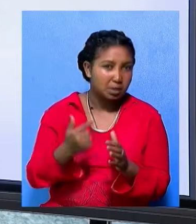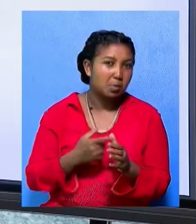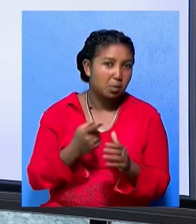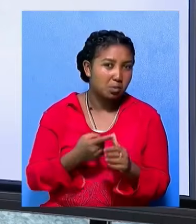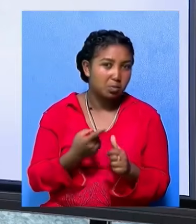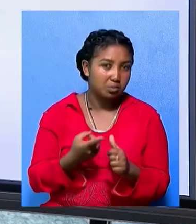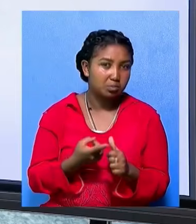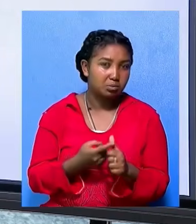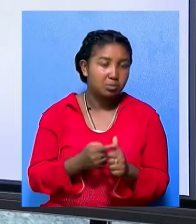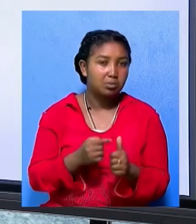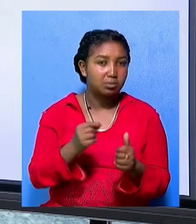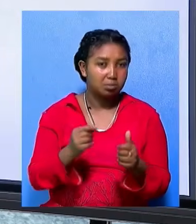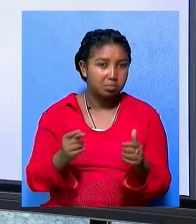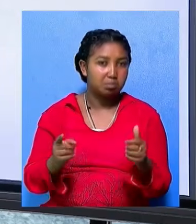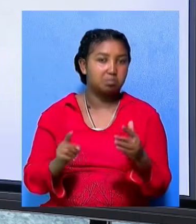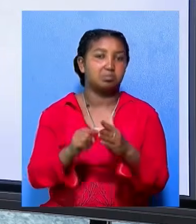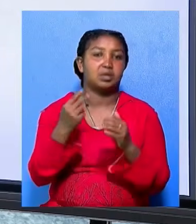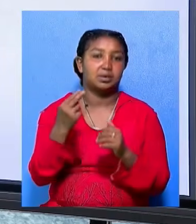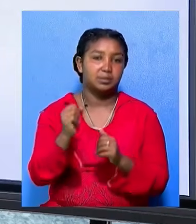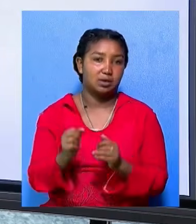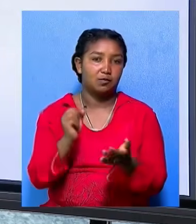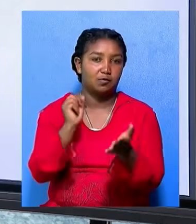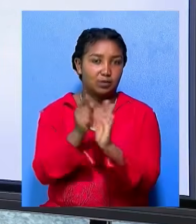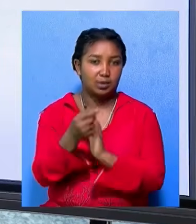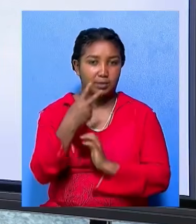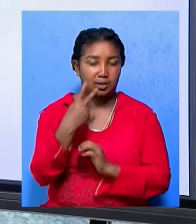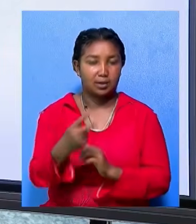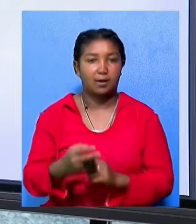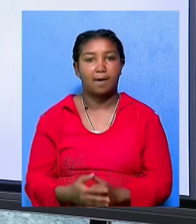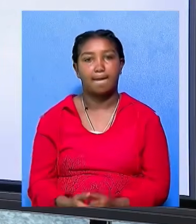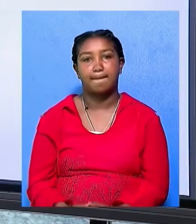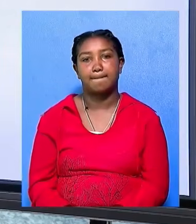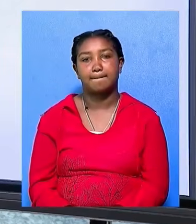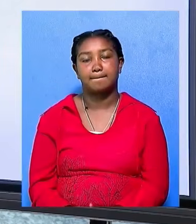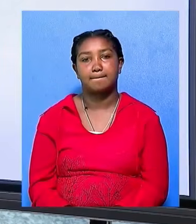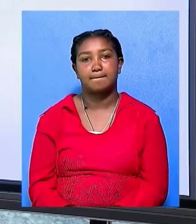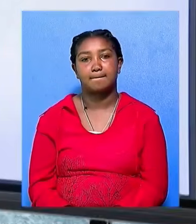sentence. Example. We can say here,